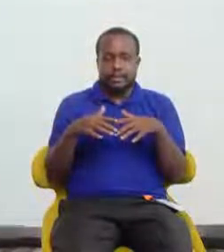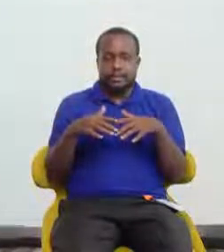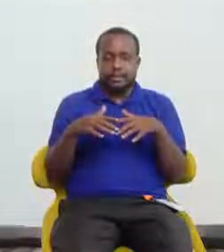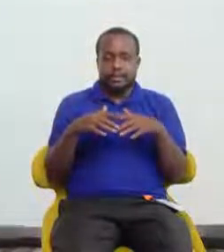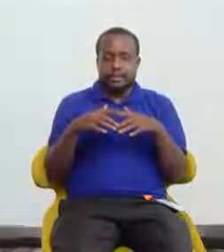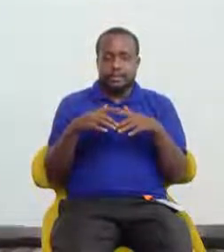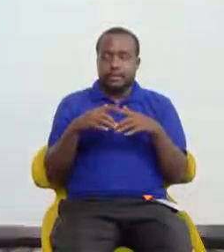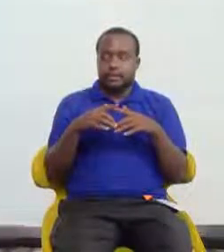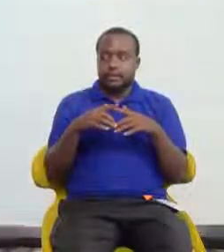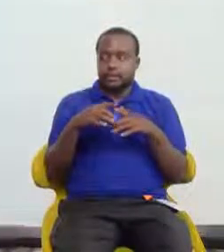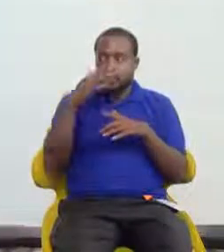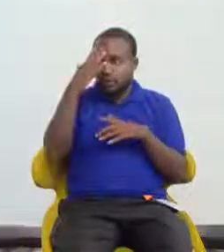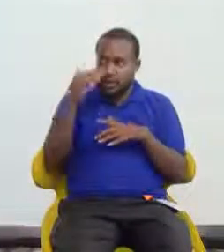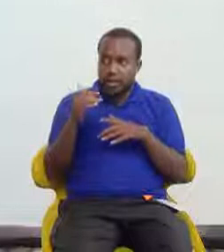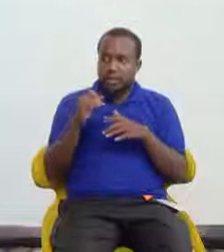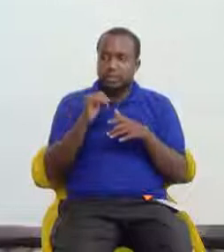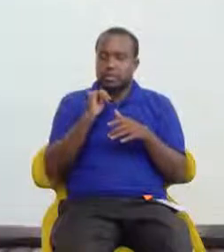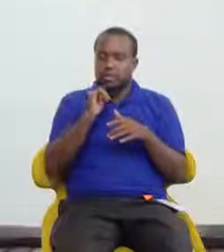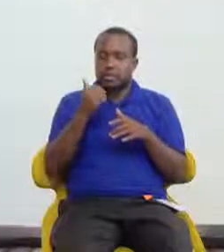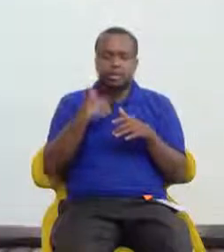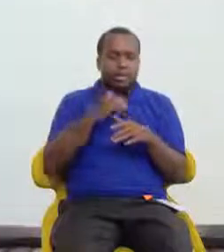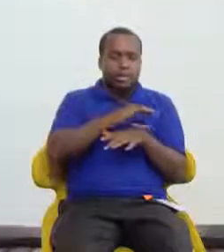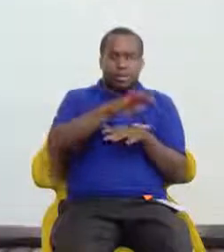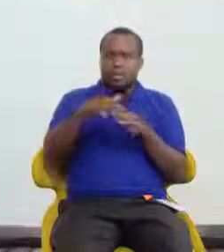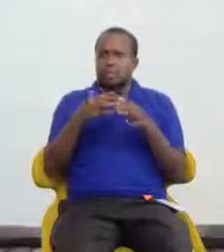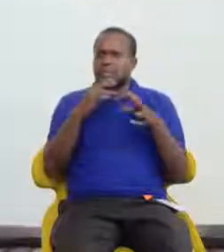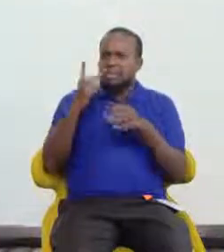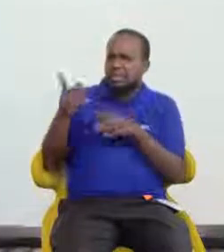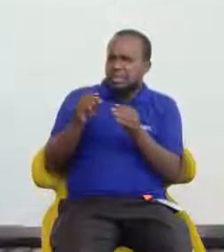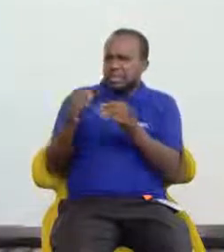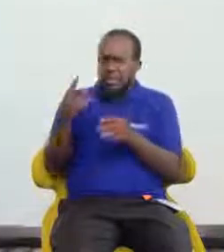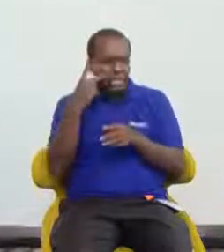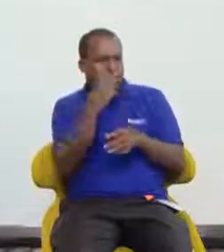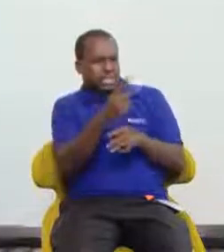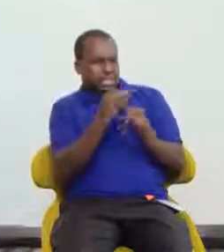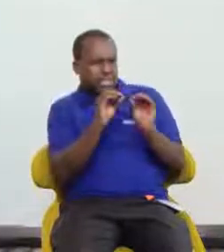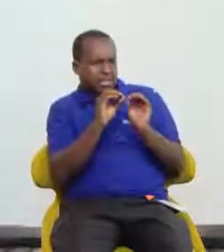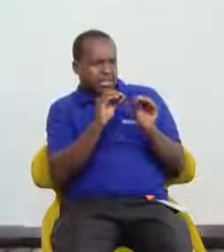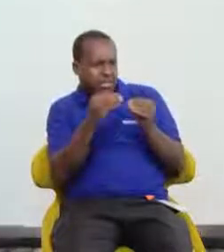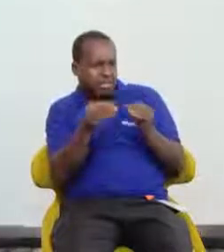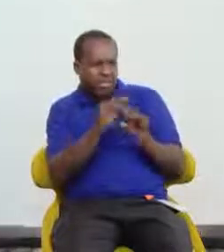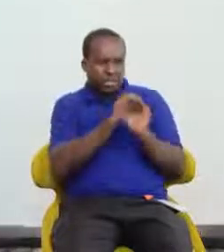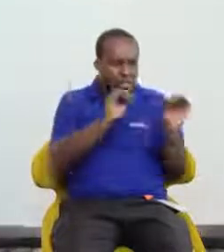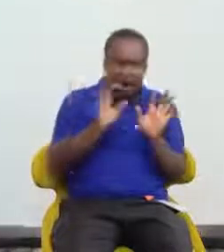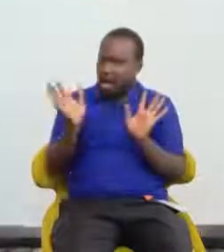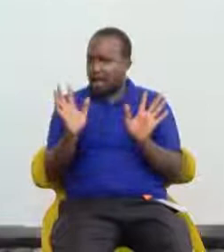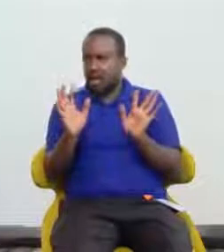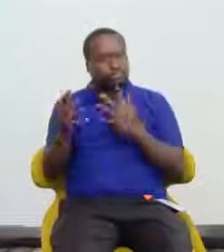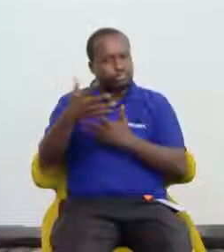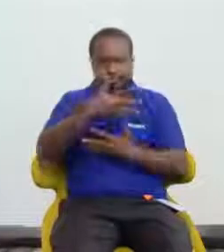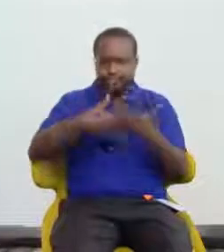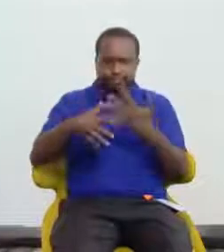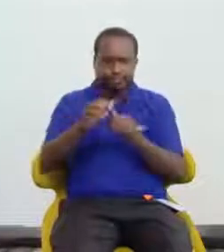we didn't have a space whereby, this person had a disability, or the other person can do ABC, so we have to help this